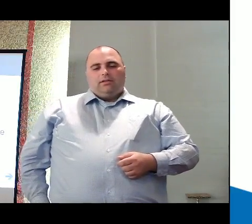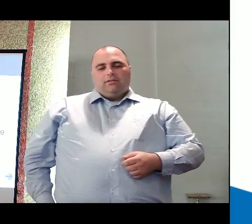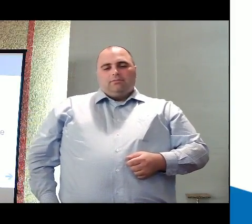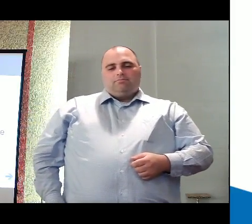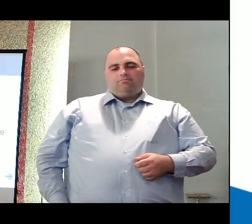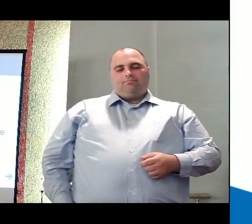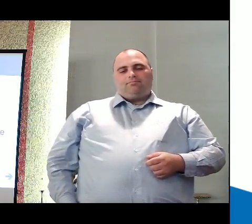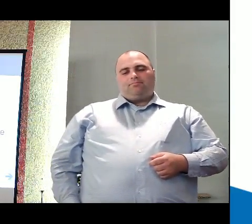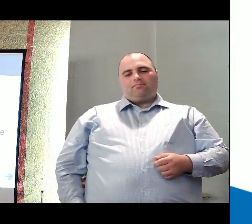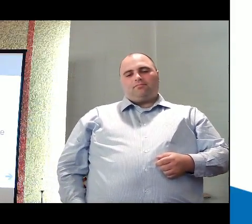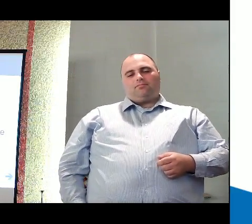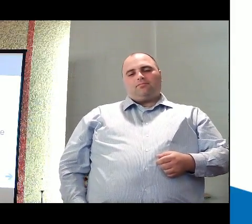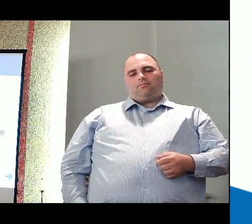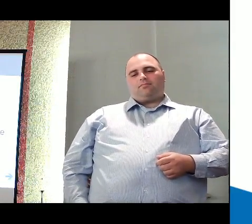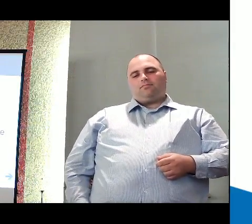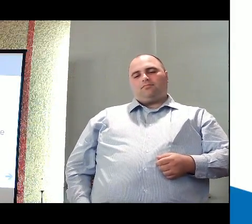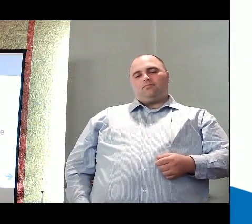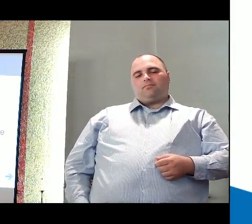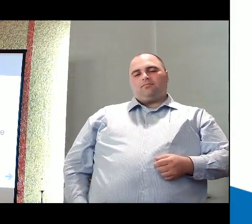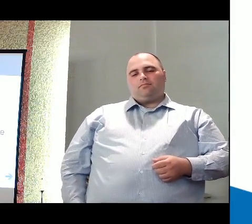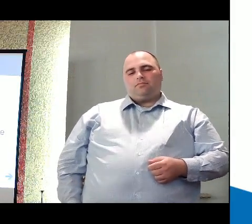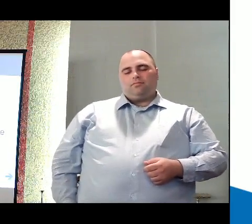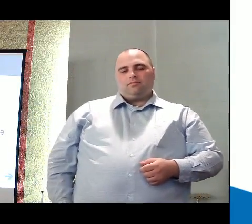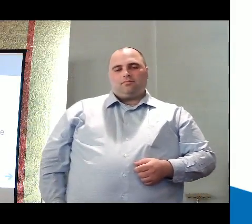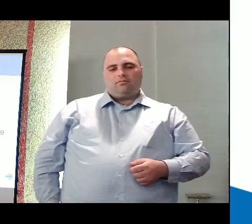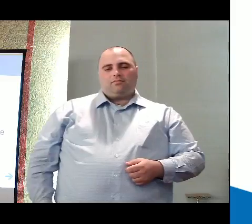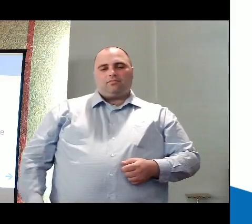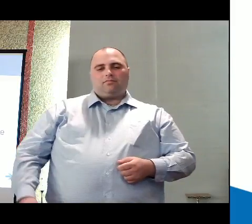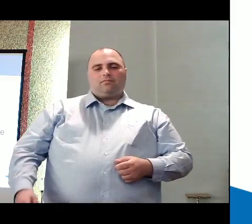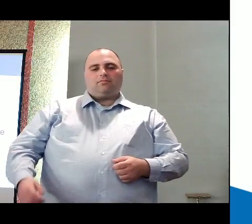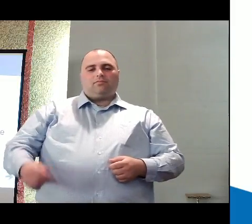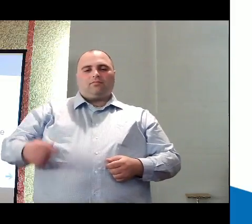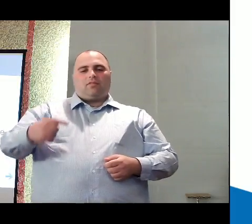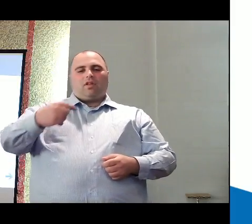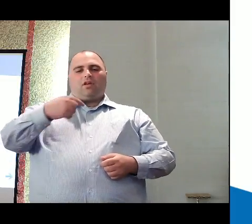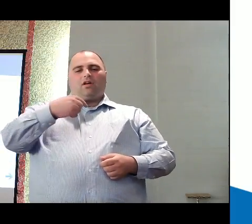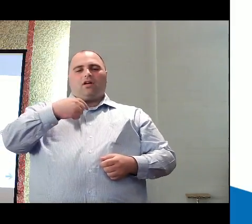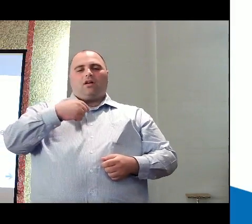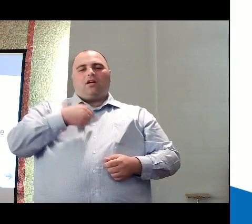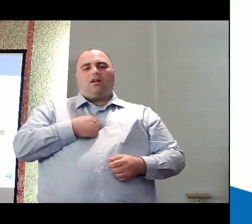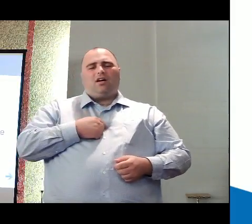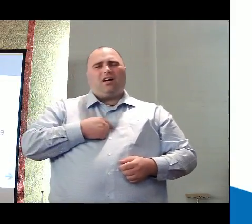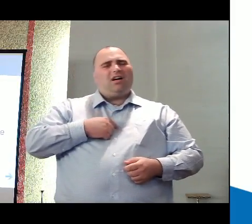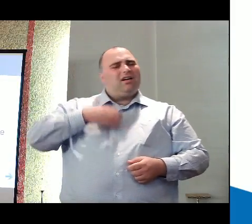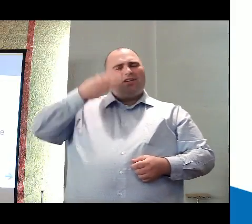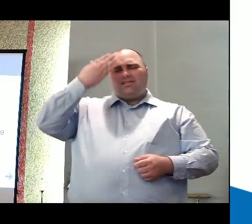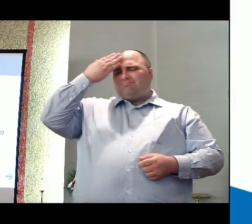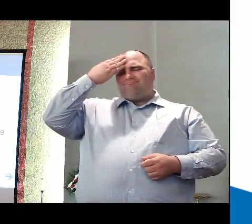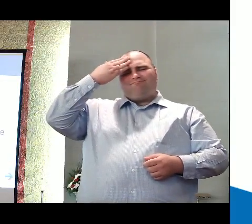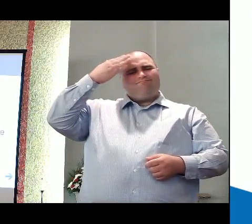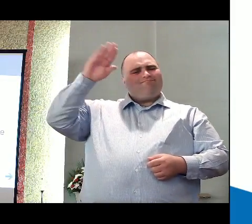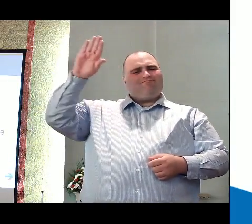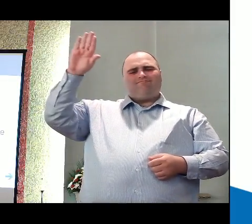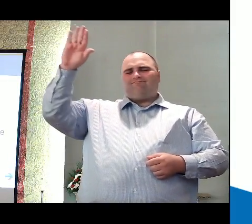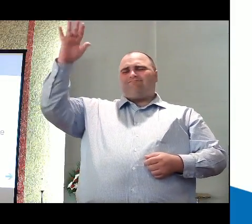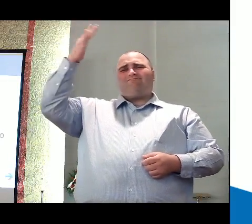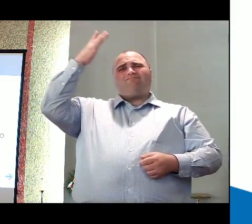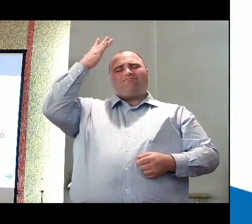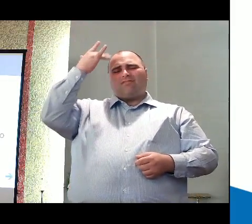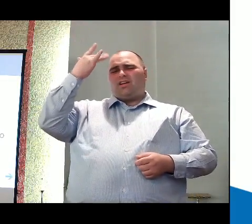Lord. I see the sweet embrace of every